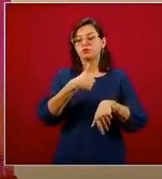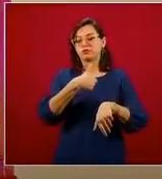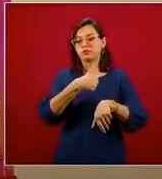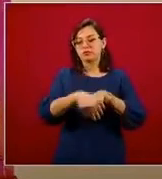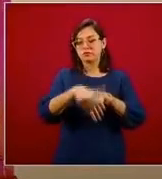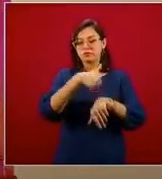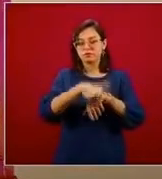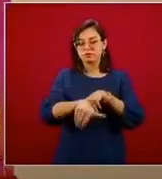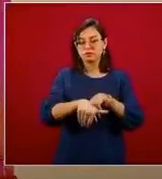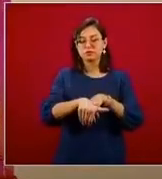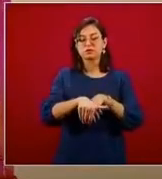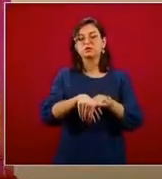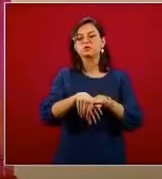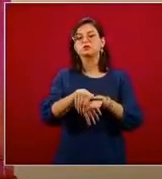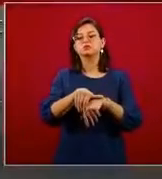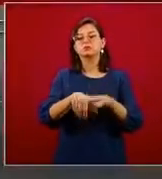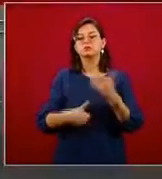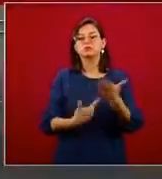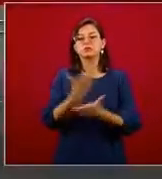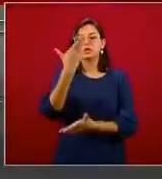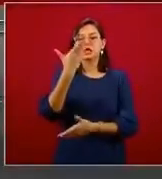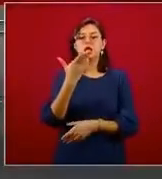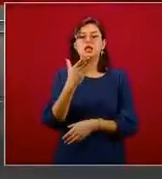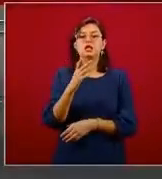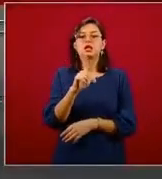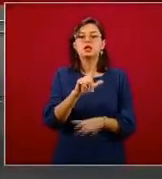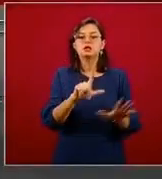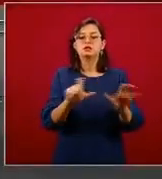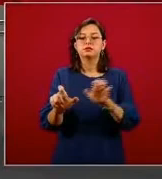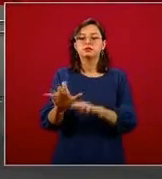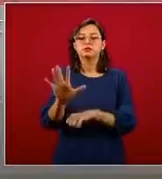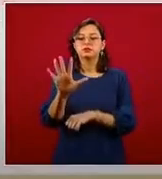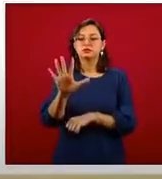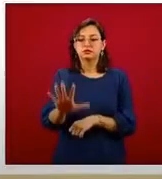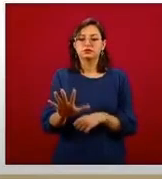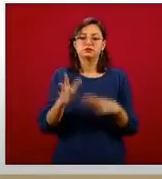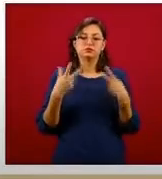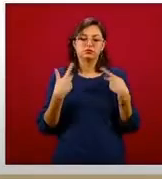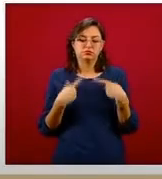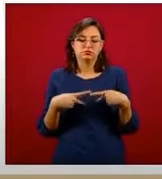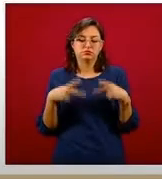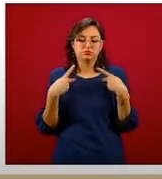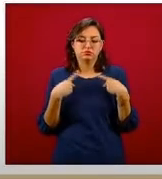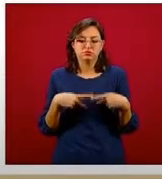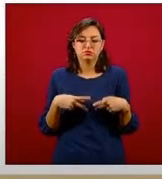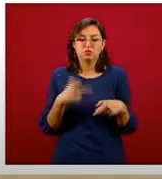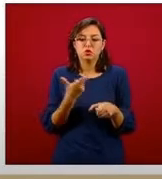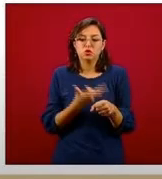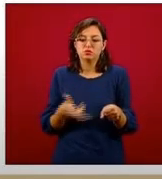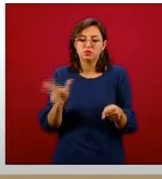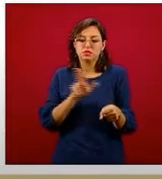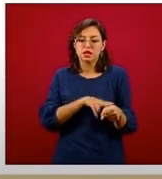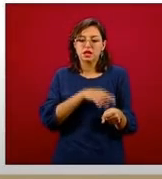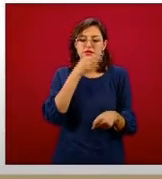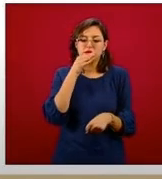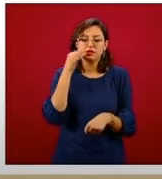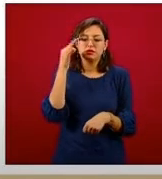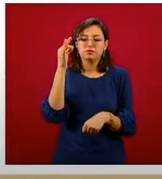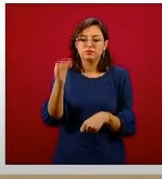a user and password in order to log in and upload information. 705 did it in the